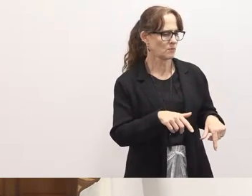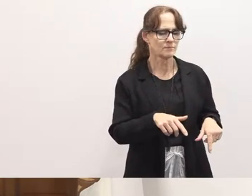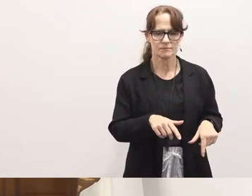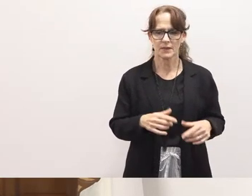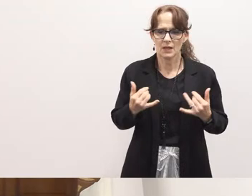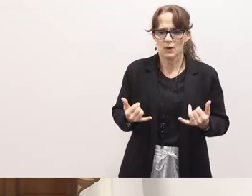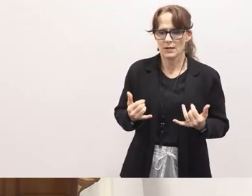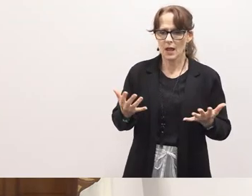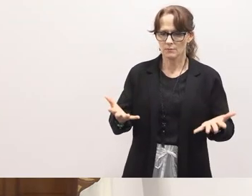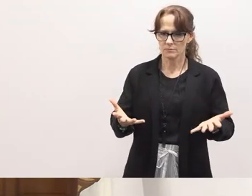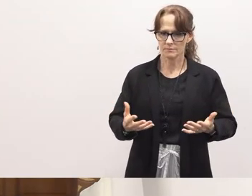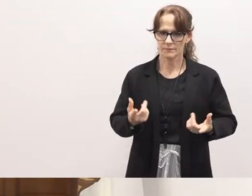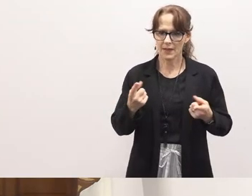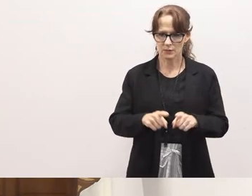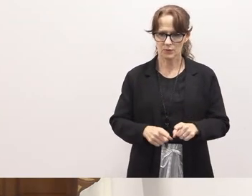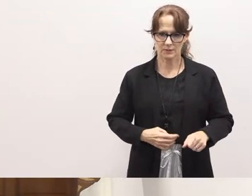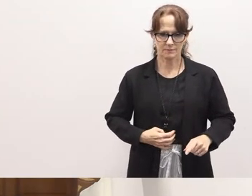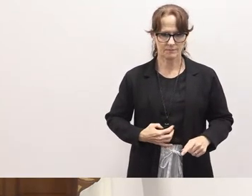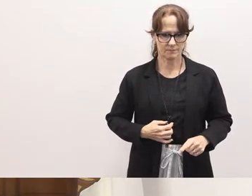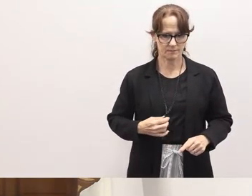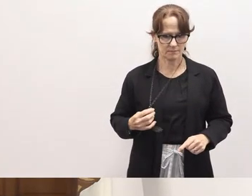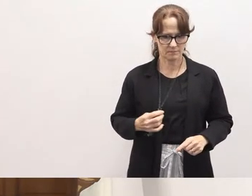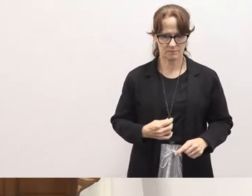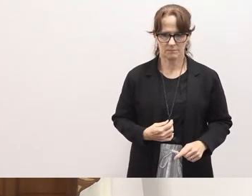item right now, so I agree with you, Madam Chair. Okay.